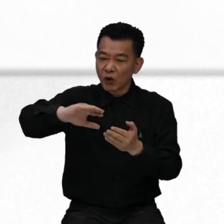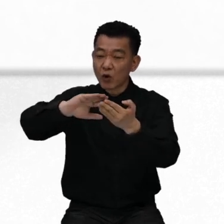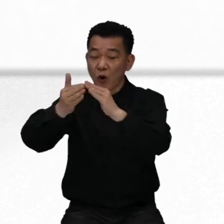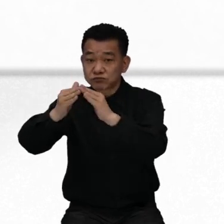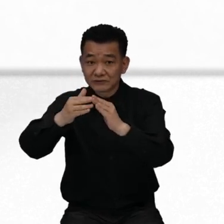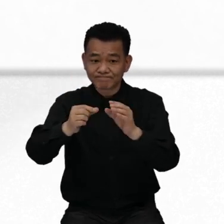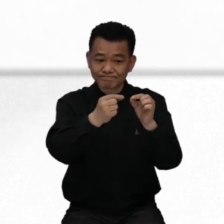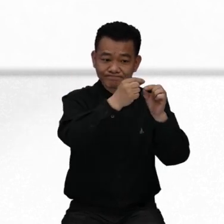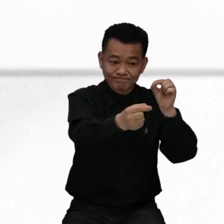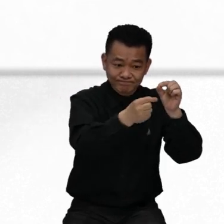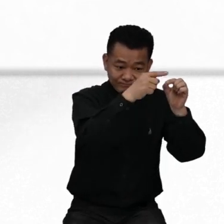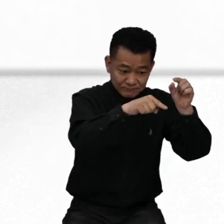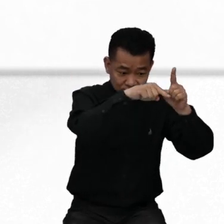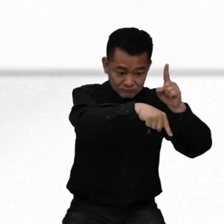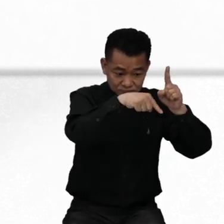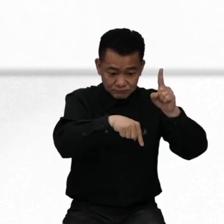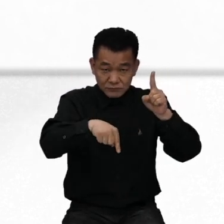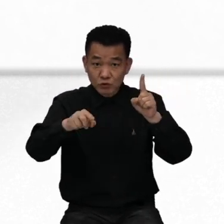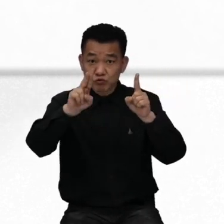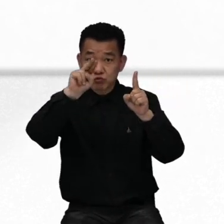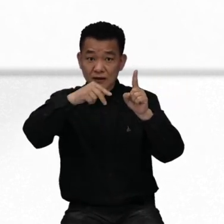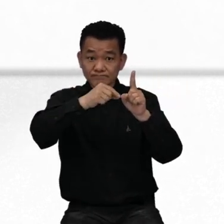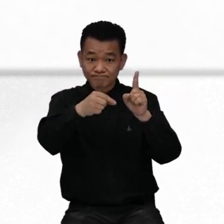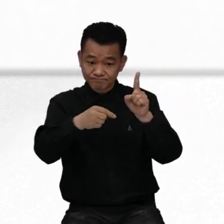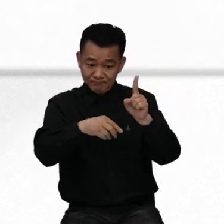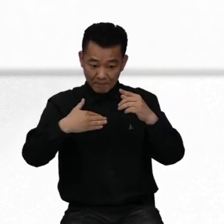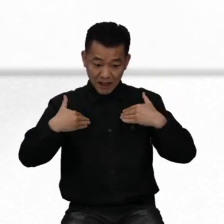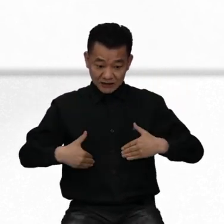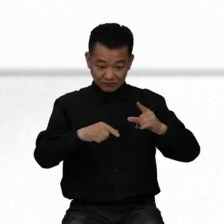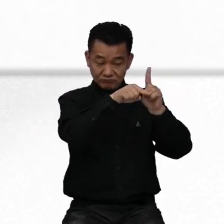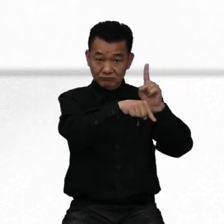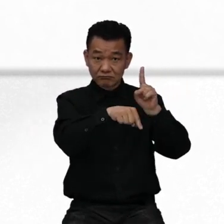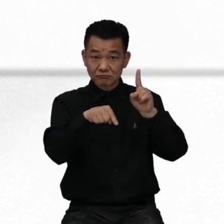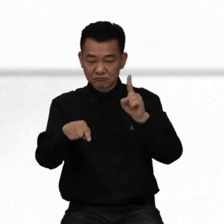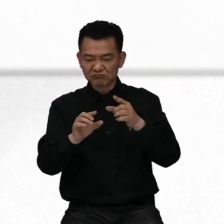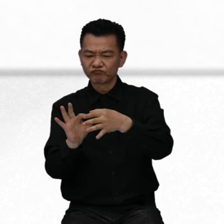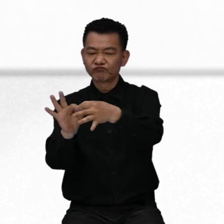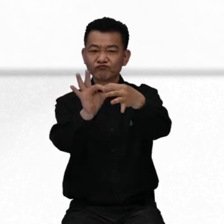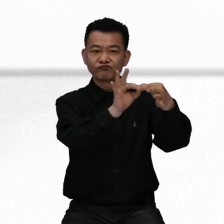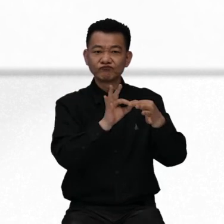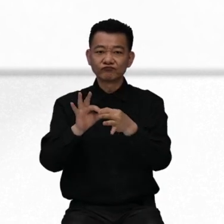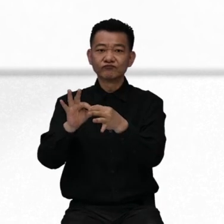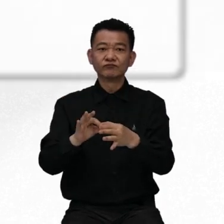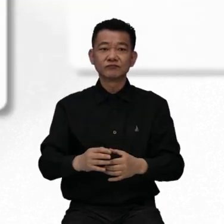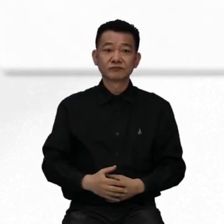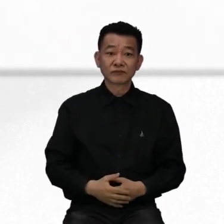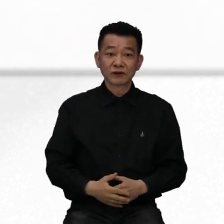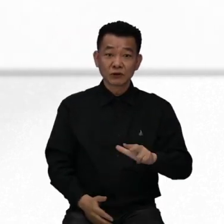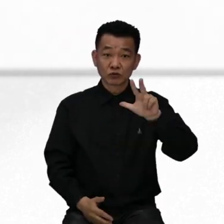shall cooperate with specialized agencies and other UN organizations.